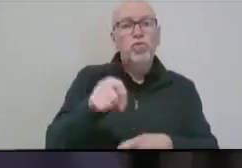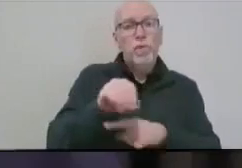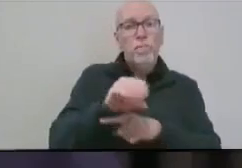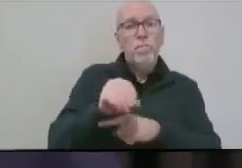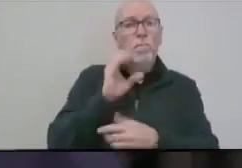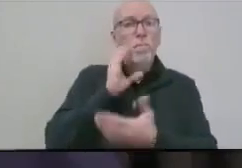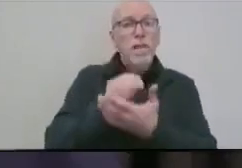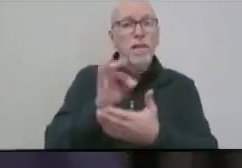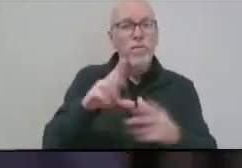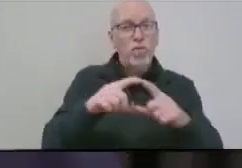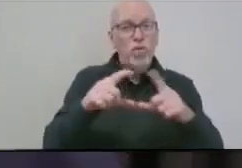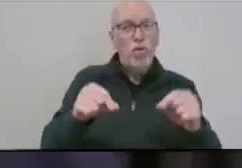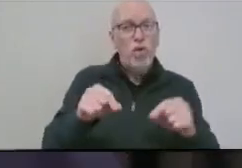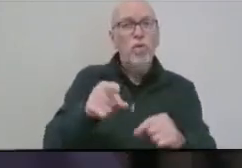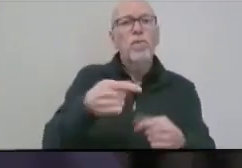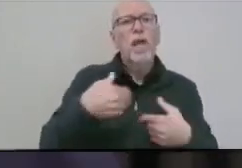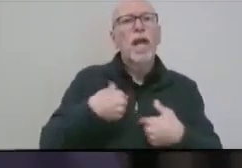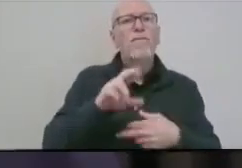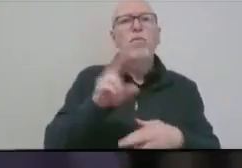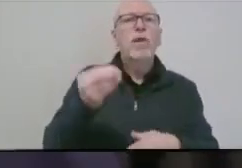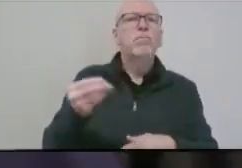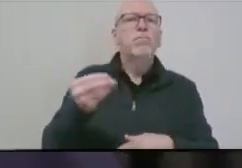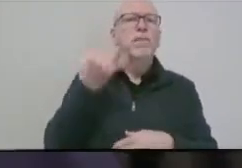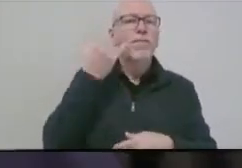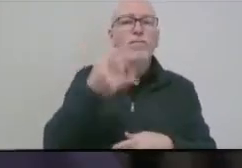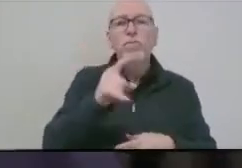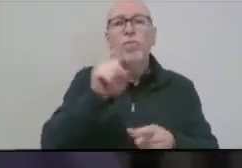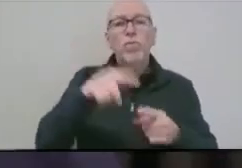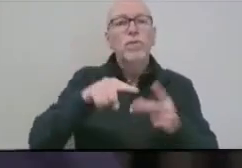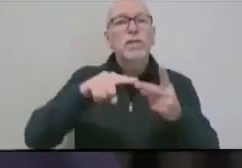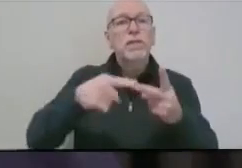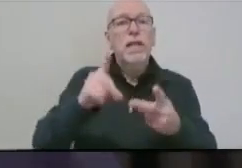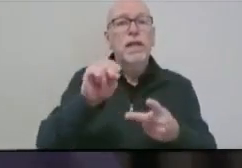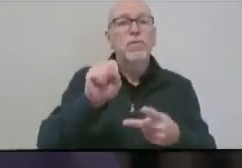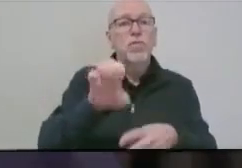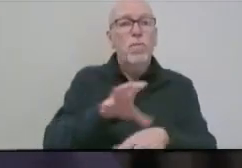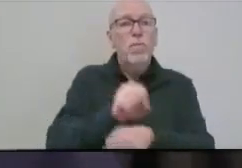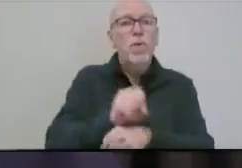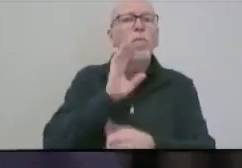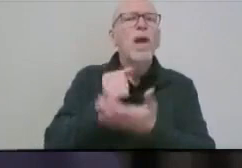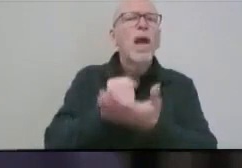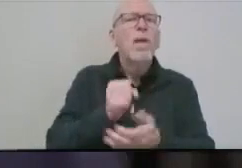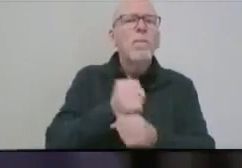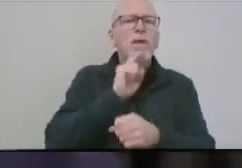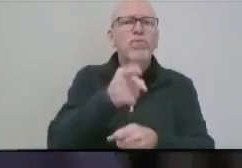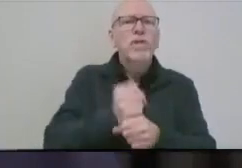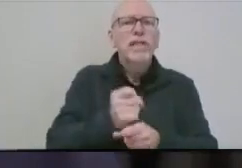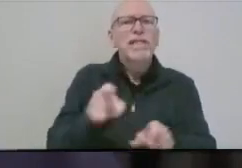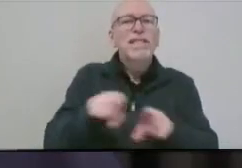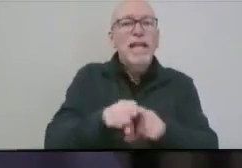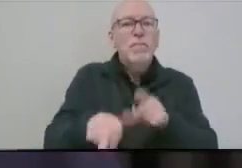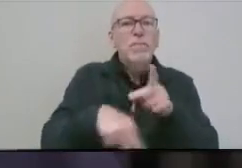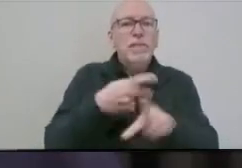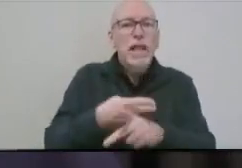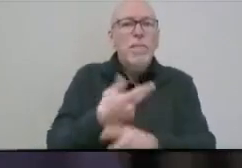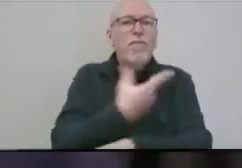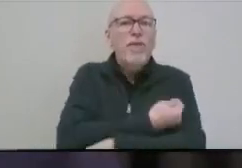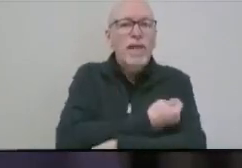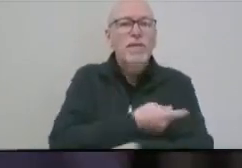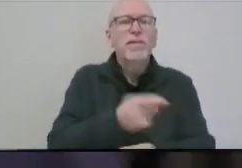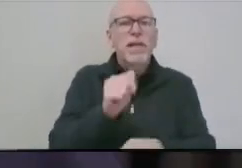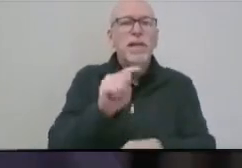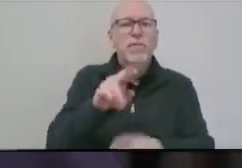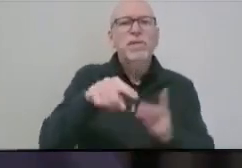vaccine card so that you have it with you when you go to your second dose appointment. This helps ensure that you receive the same type of vaccine at your